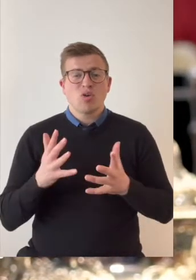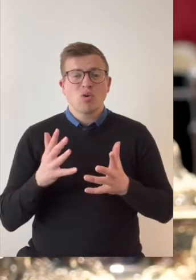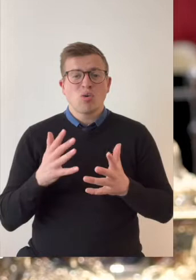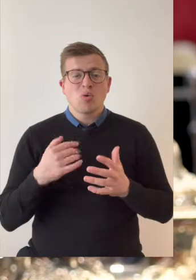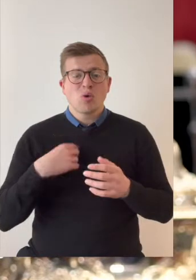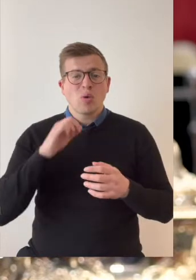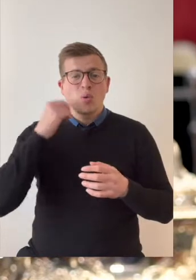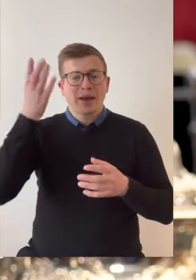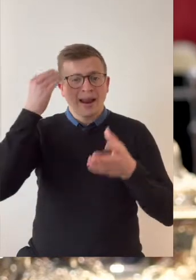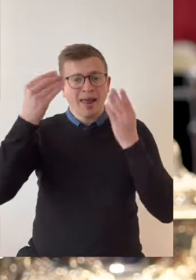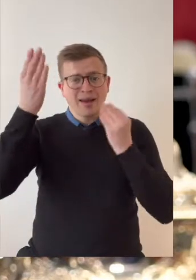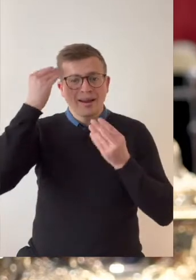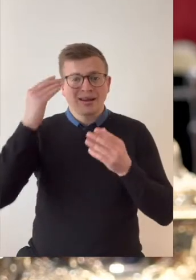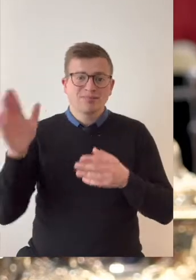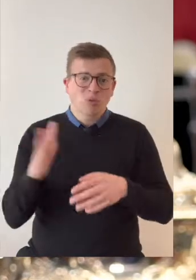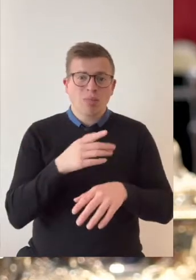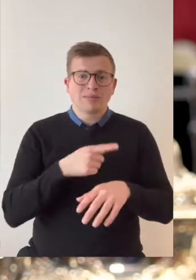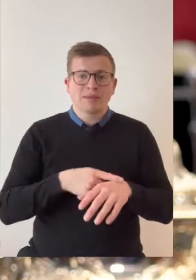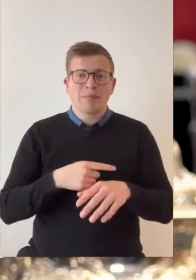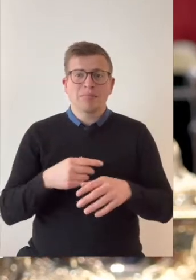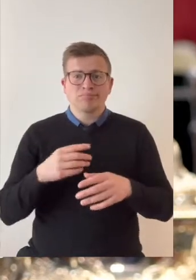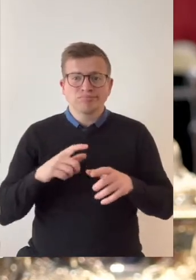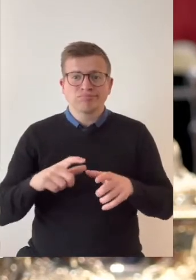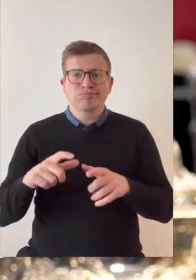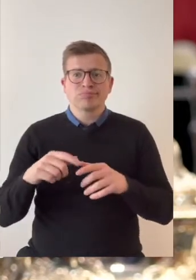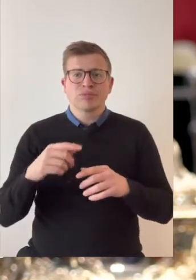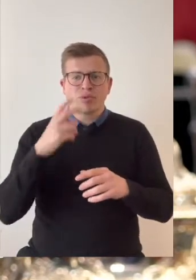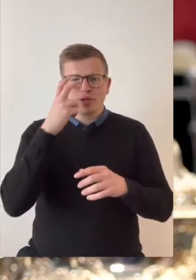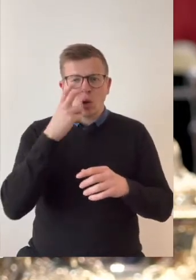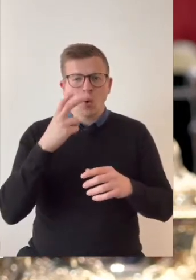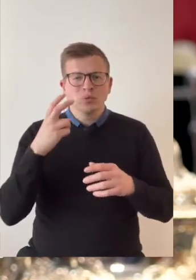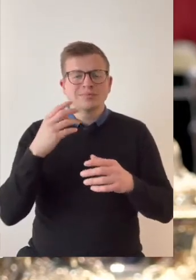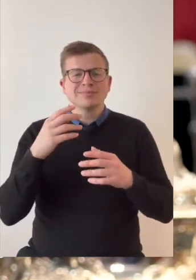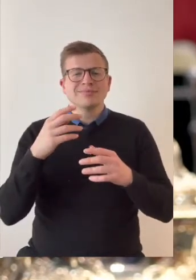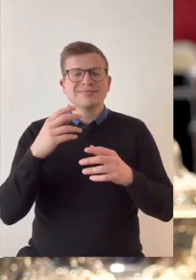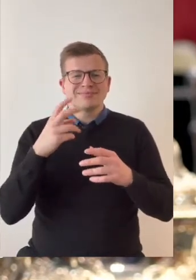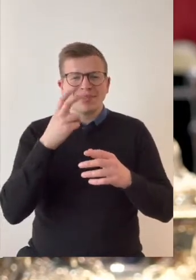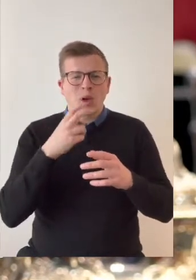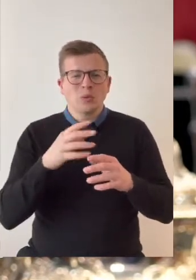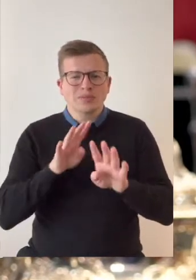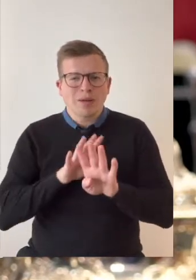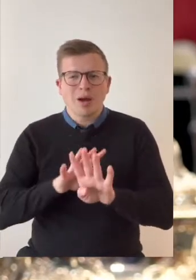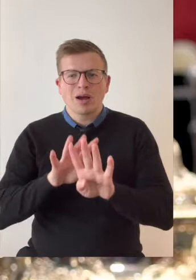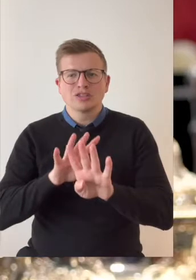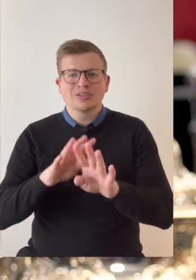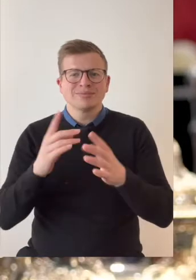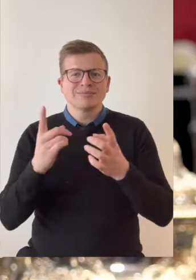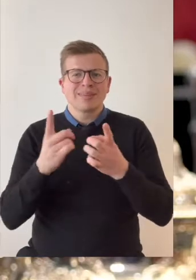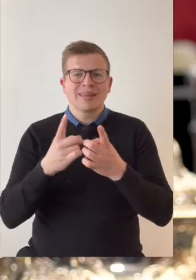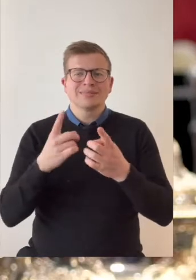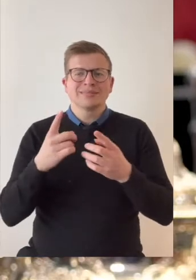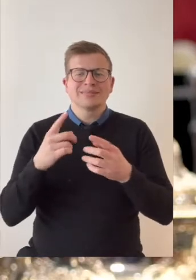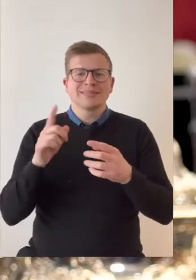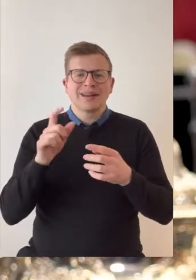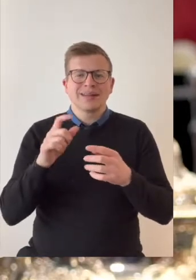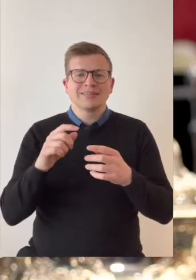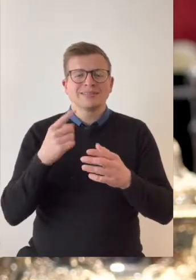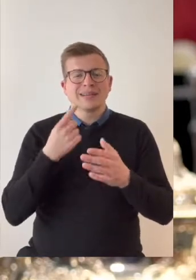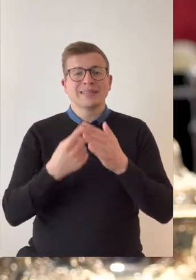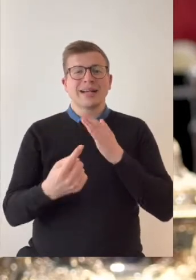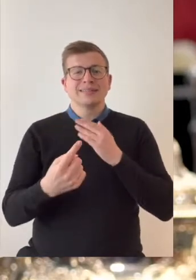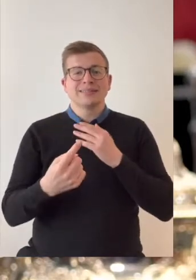so I would be learning all the time, you know, on the old, a lot of the old marches and things and little